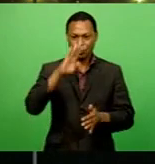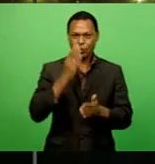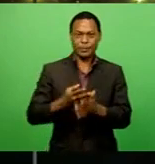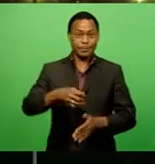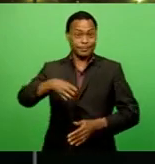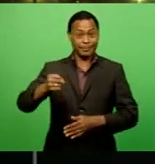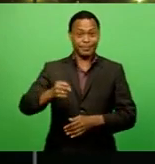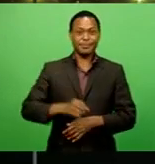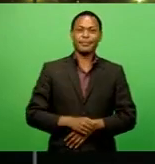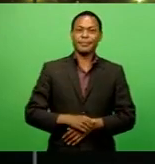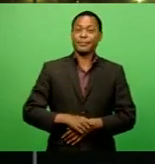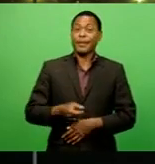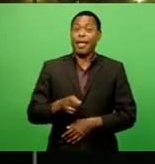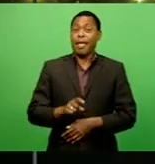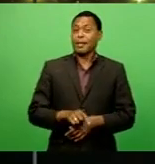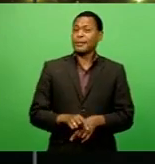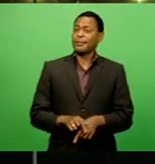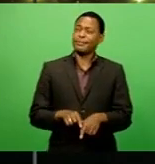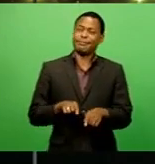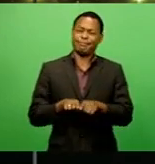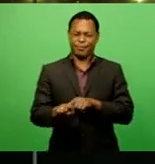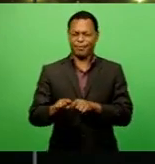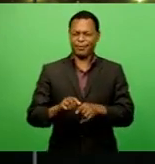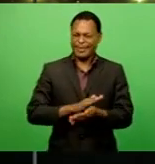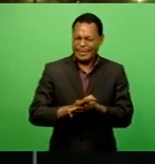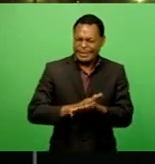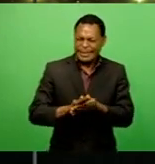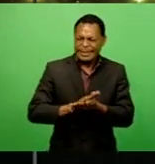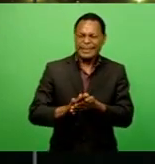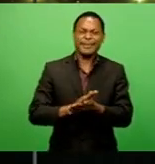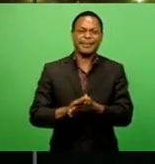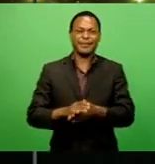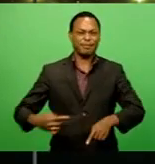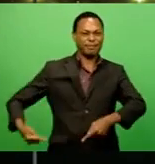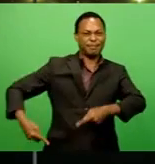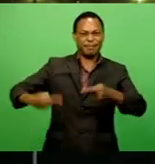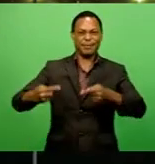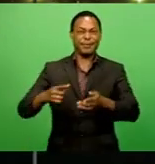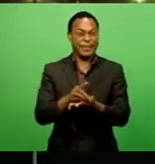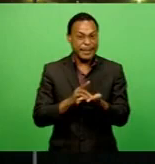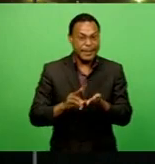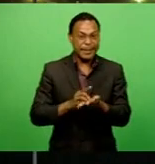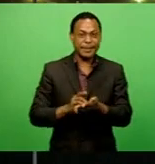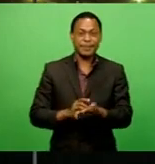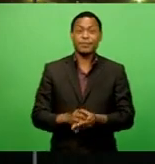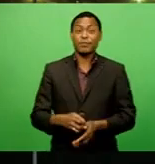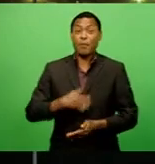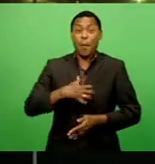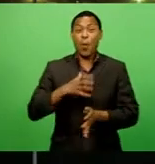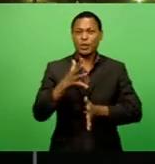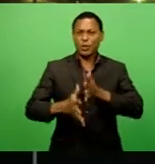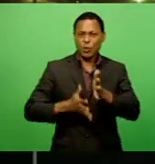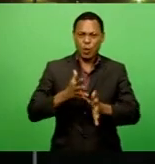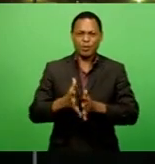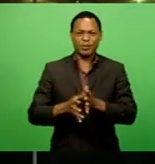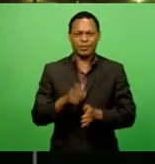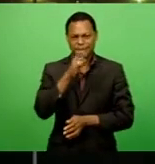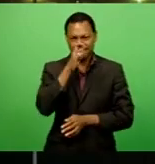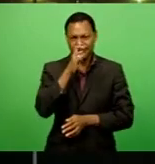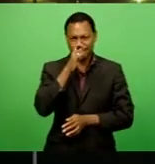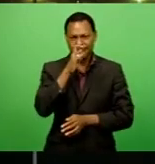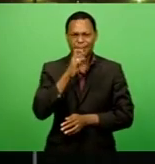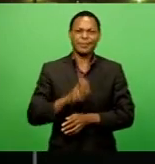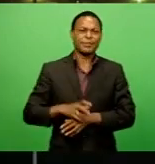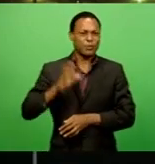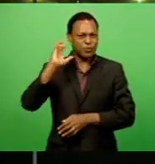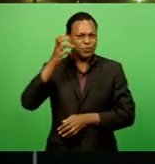and major cleanup in Labasa to combat LTDD. For these stories and others, you can tune in daily to our sister radio station,